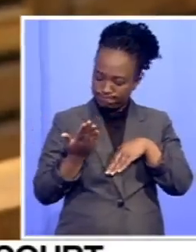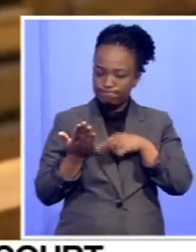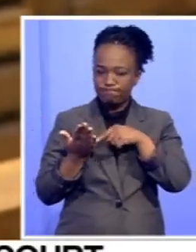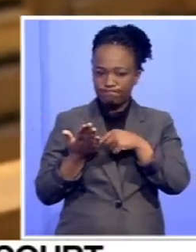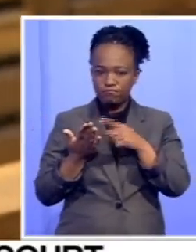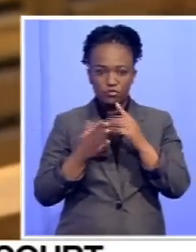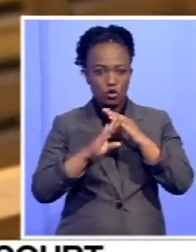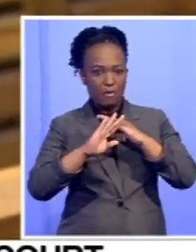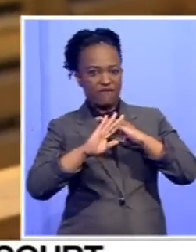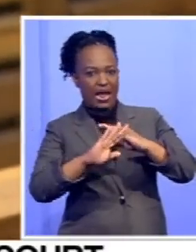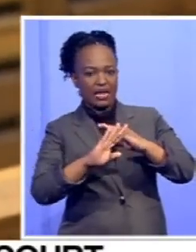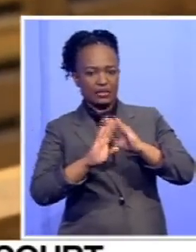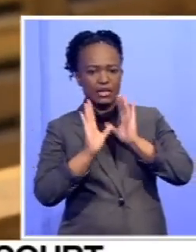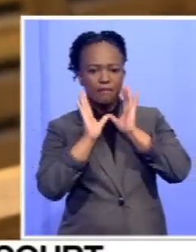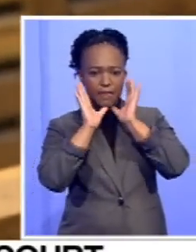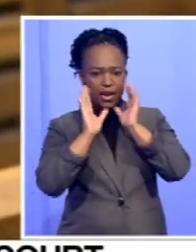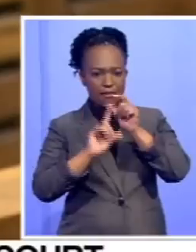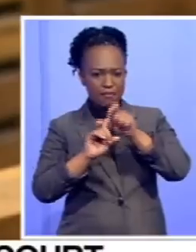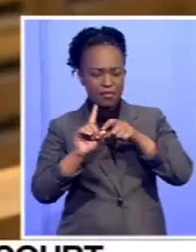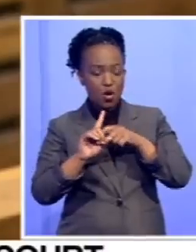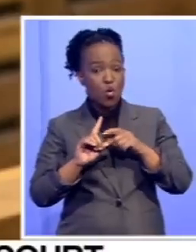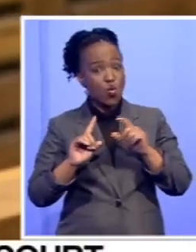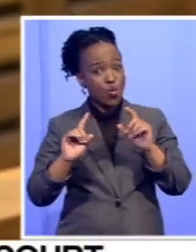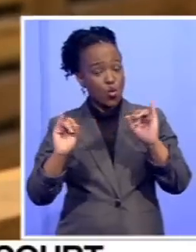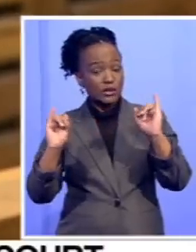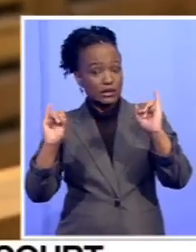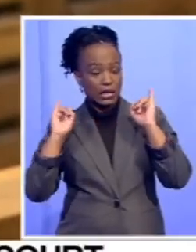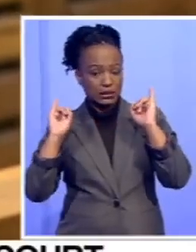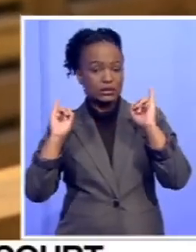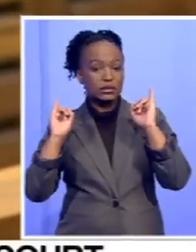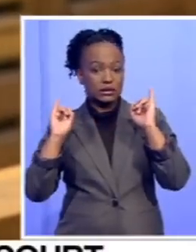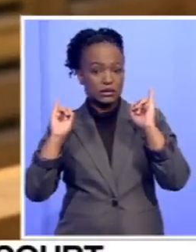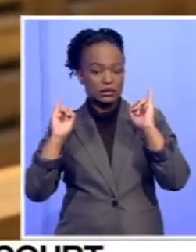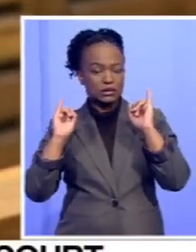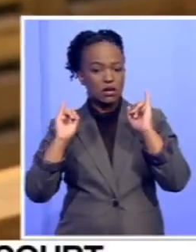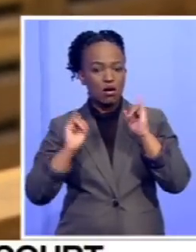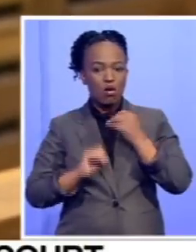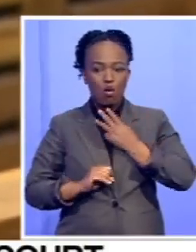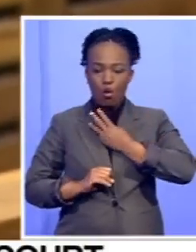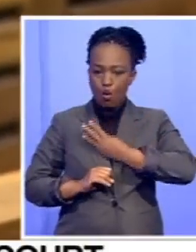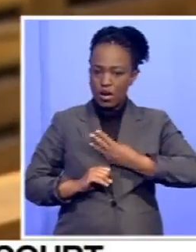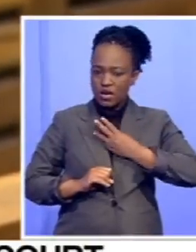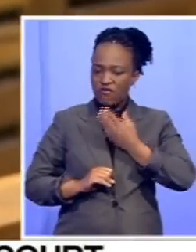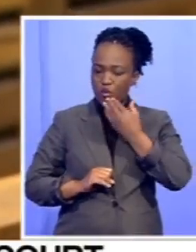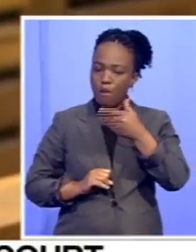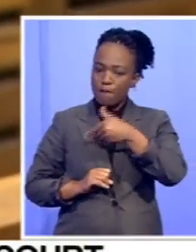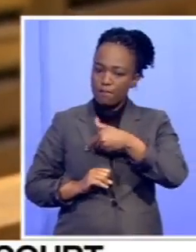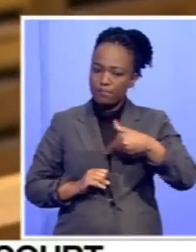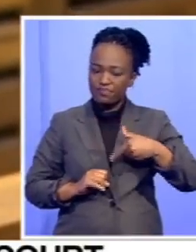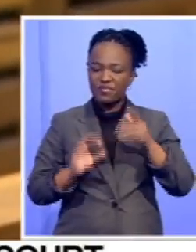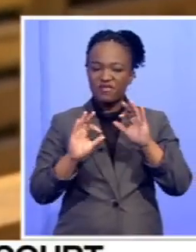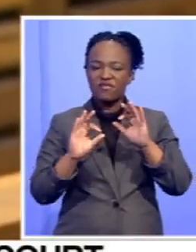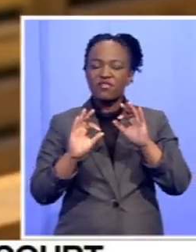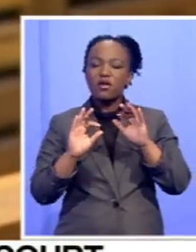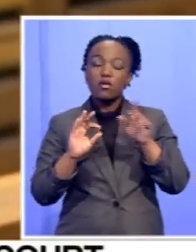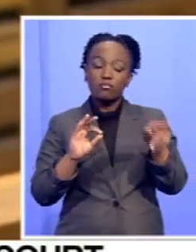Mr. Malema from entering the cemetery would have created the most serious violation of the specific wishes of the Mandela family. To prevent a son